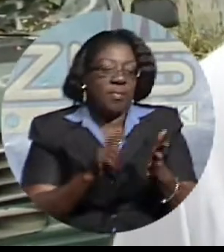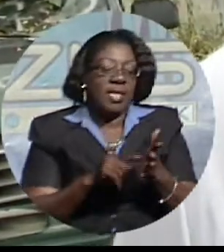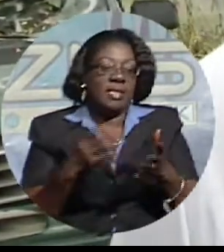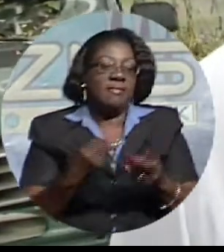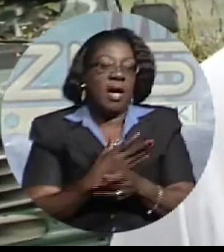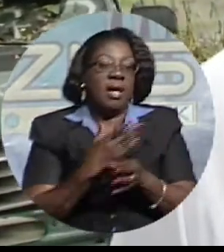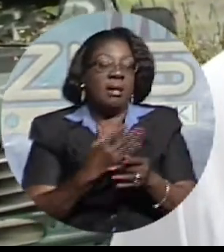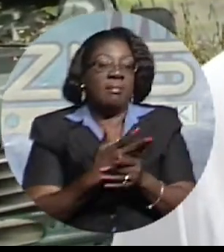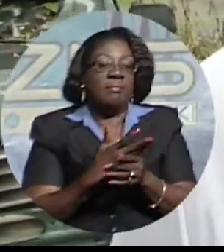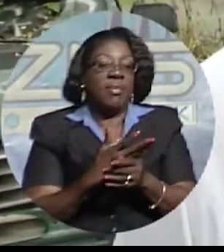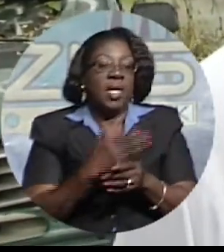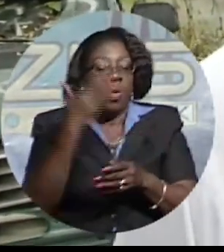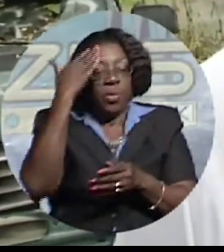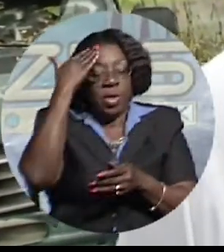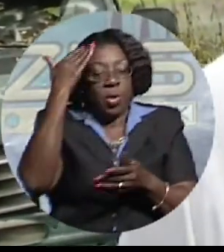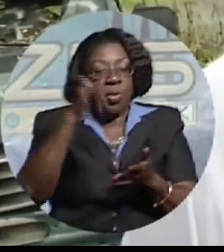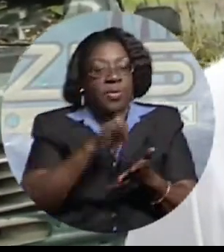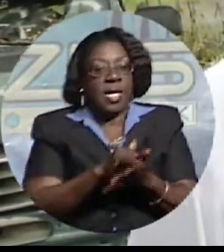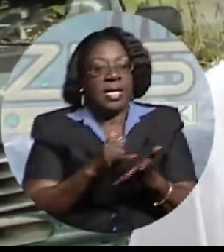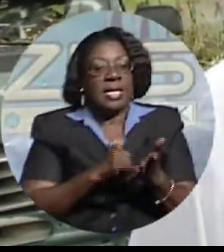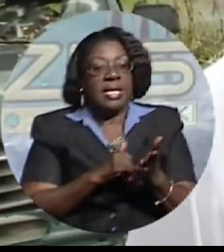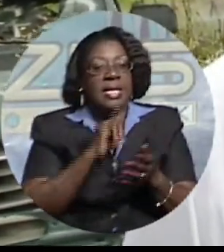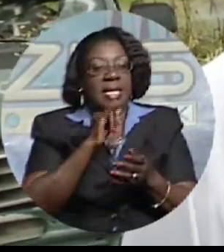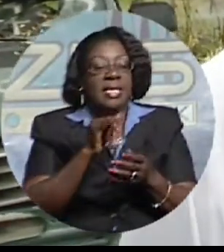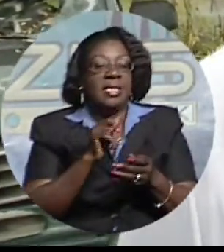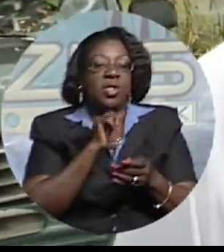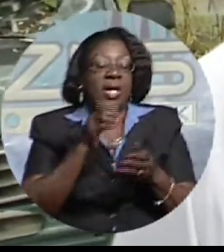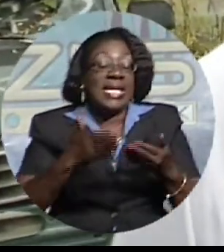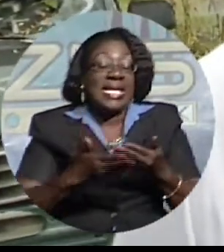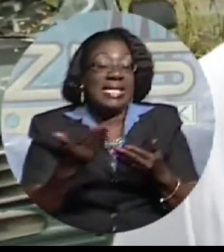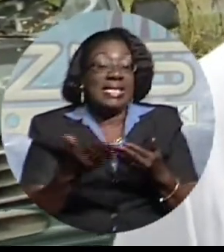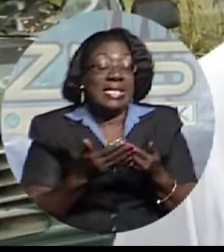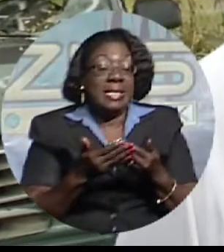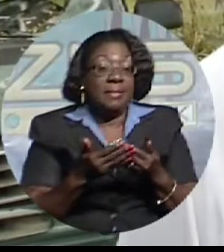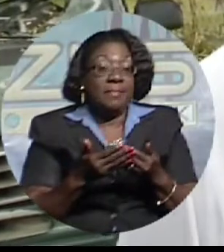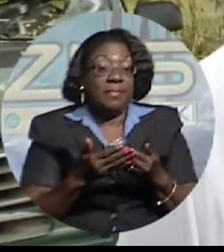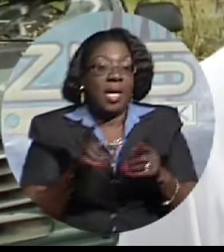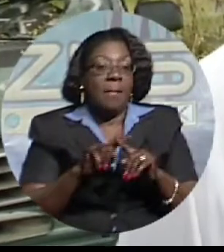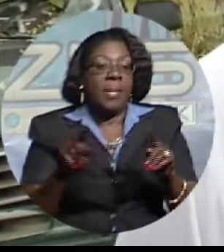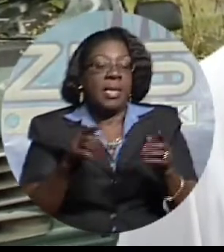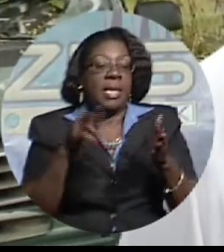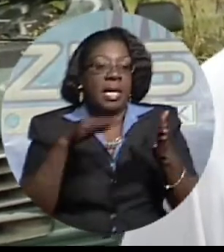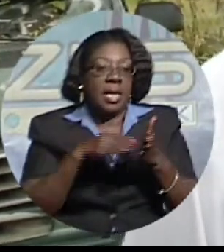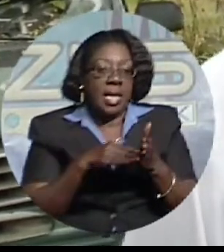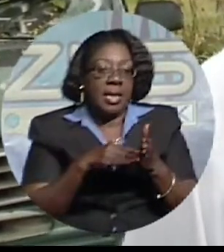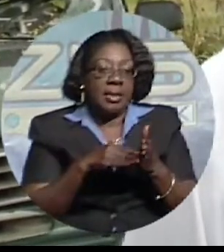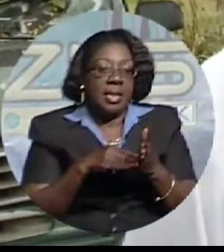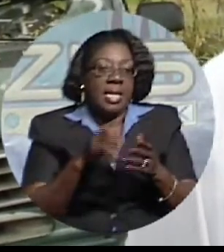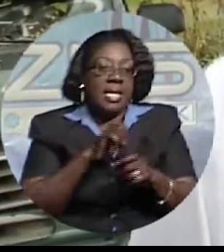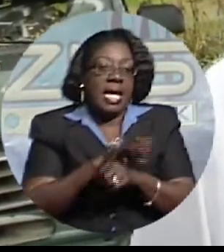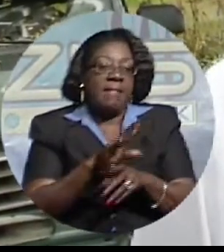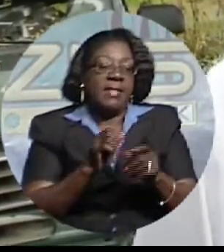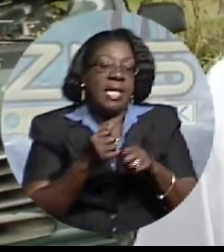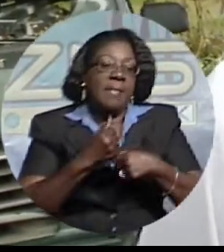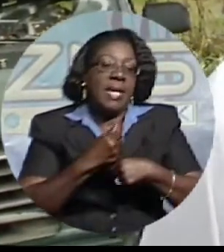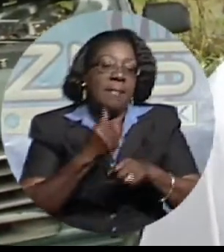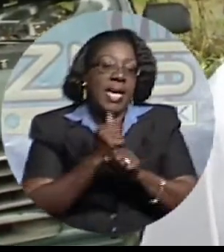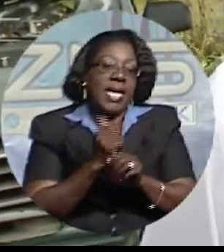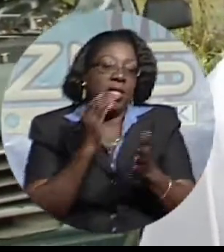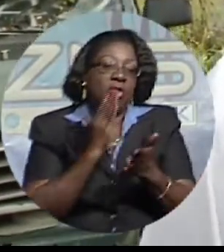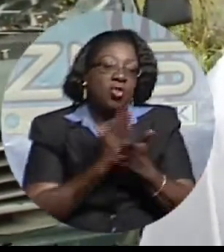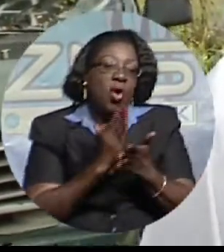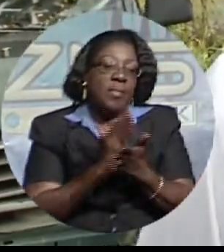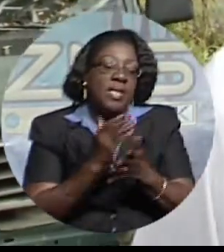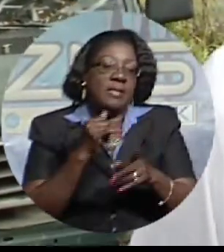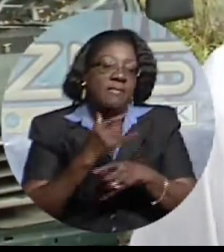these persons. We know that it is not easy, but again, you know, the efforts are being made to bring this fire under